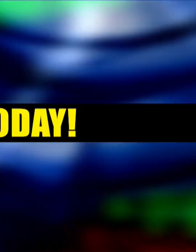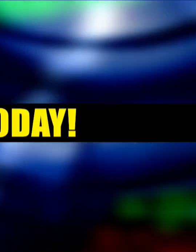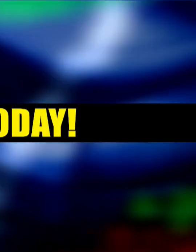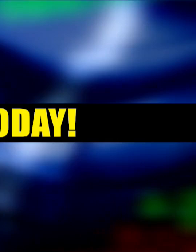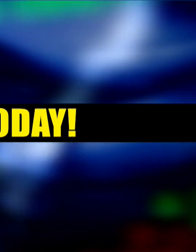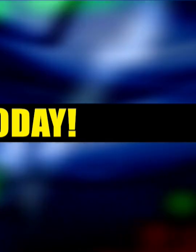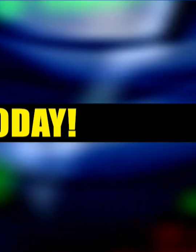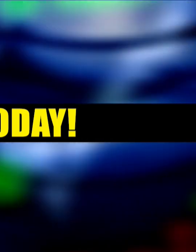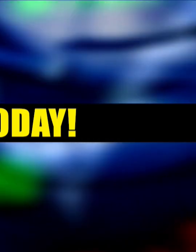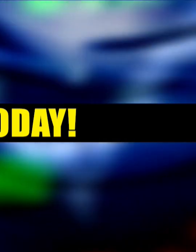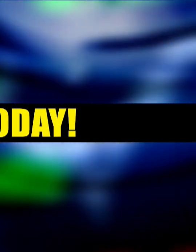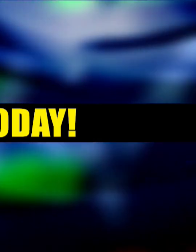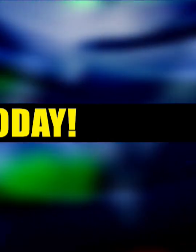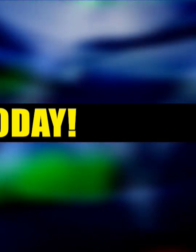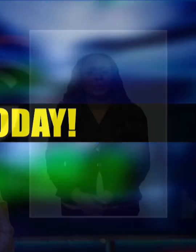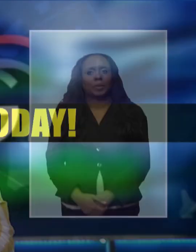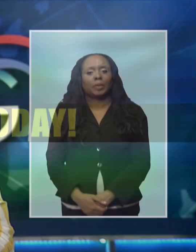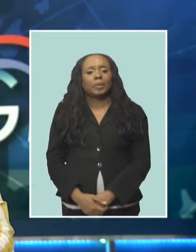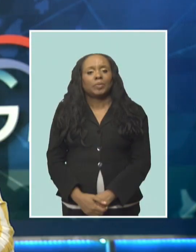market.